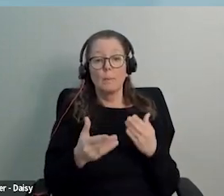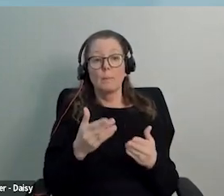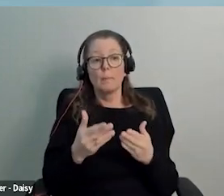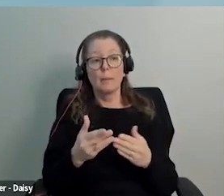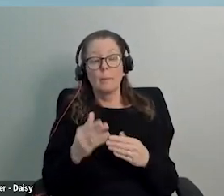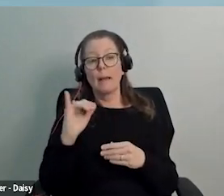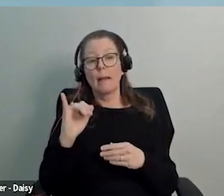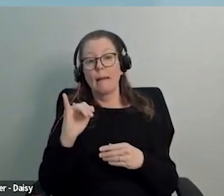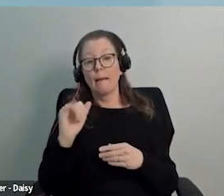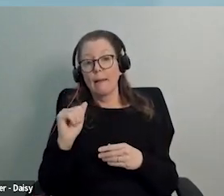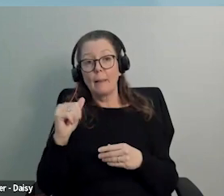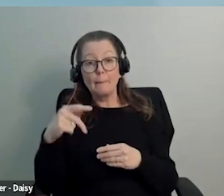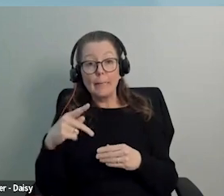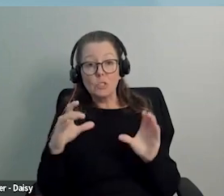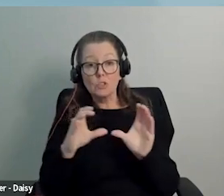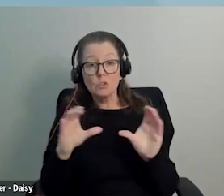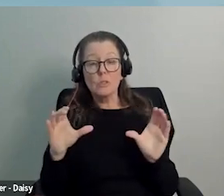IAAP certifications,